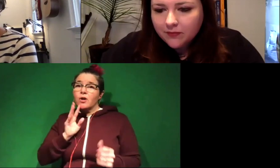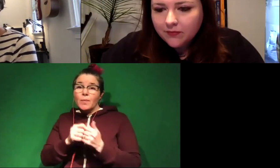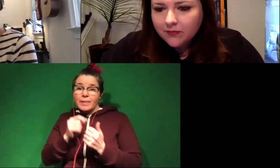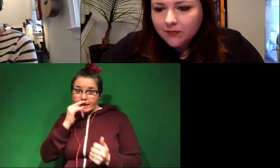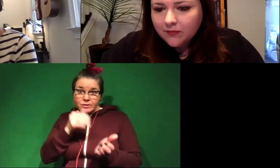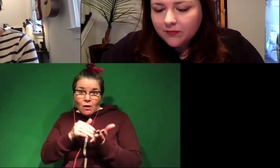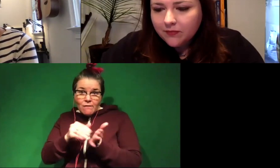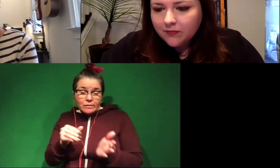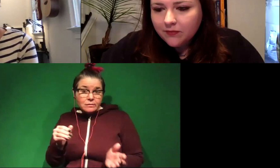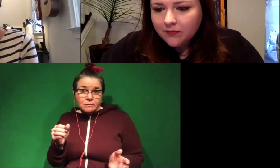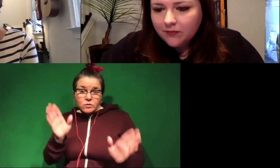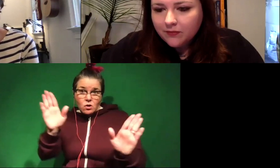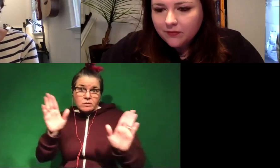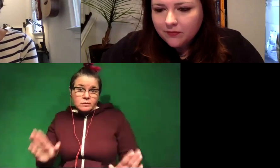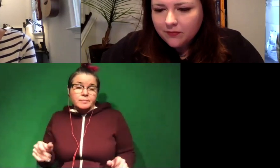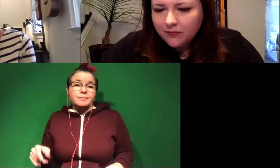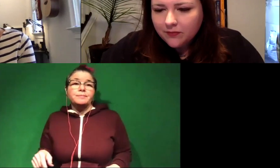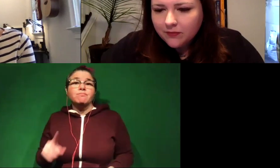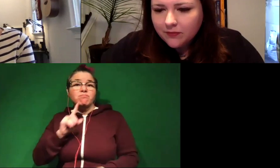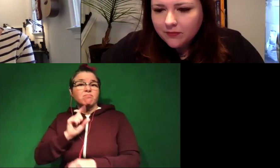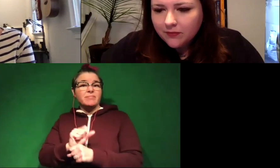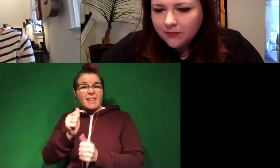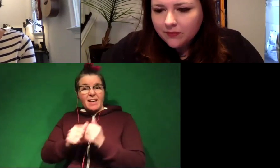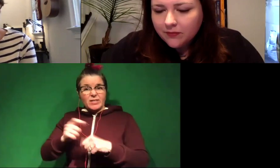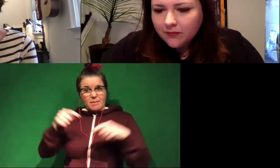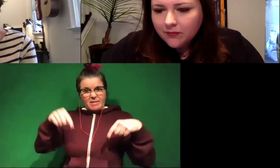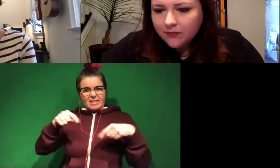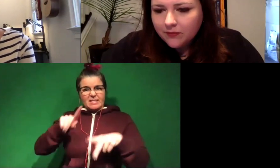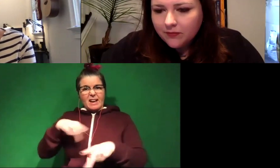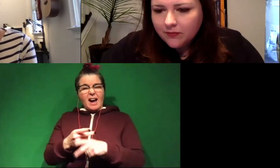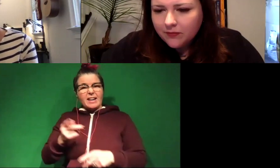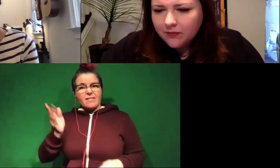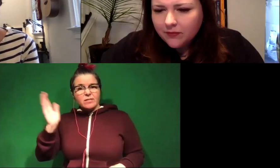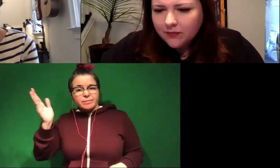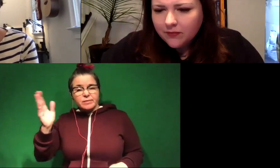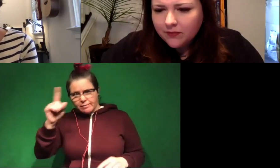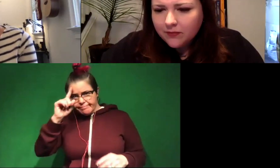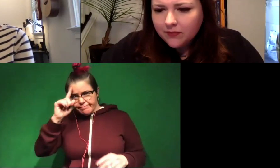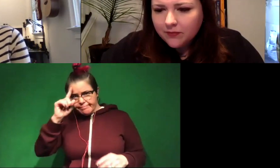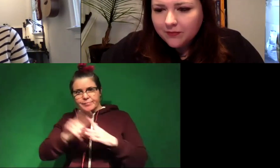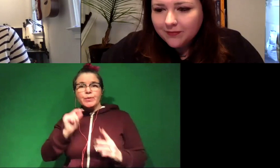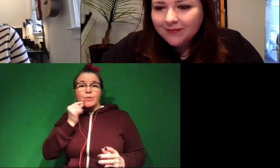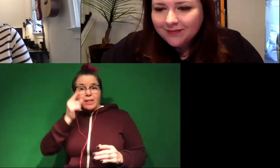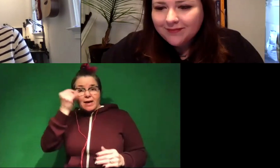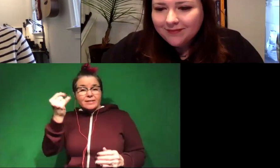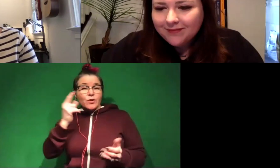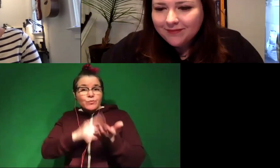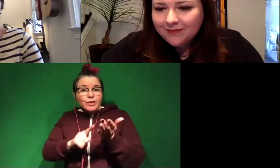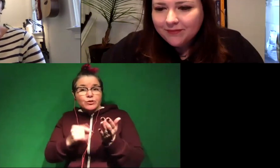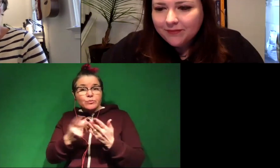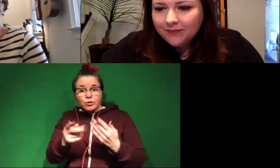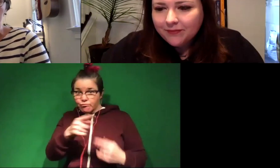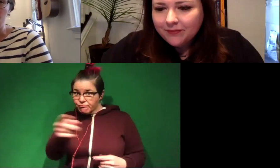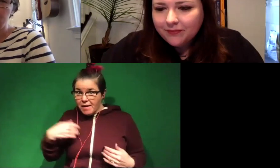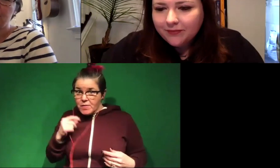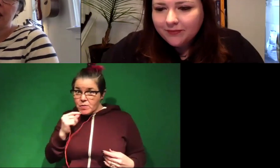which is awesome. Actually, every time I do one of these sessions, I get a really cool idea for a research project too. So if anyone has any cool ideas, feel